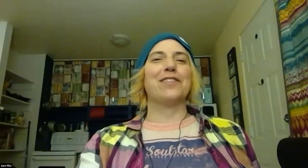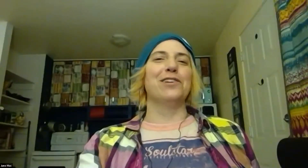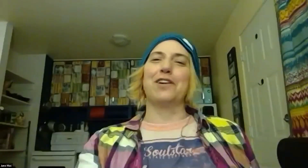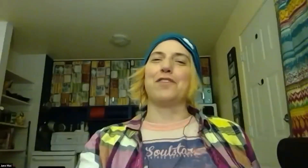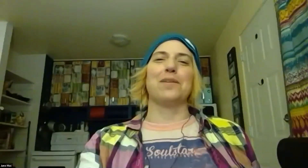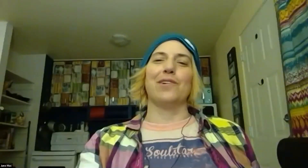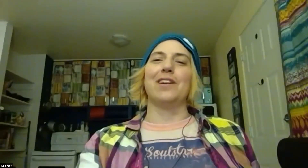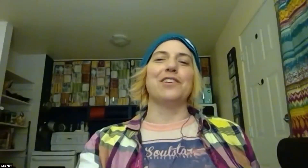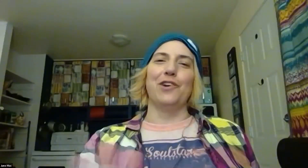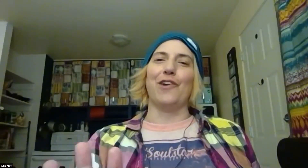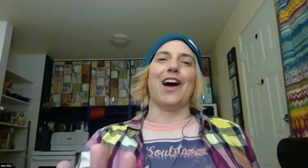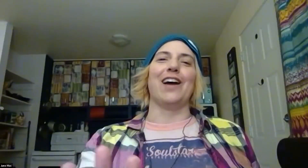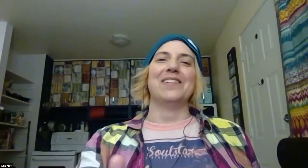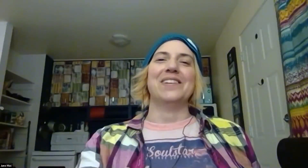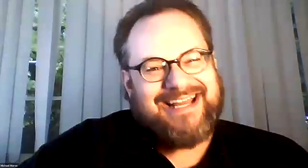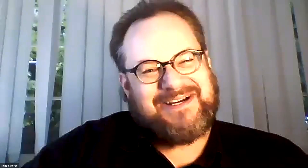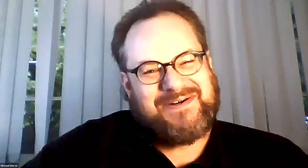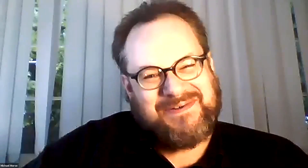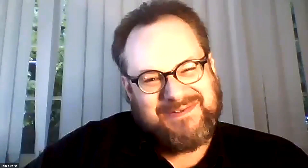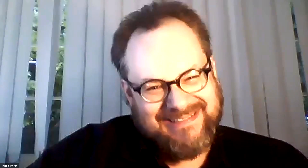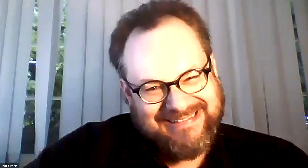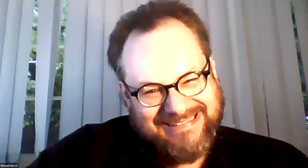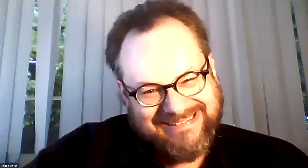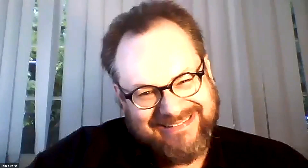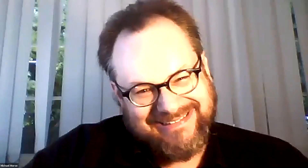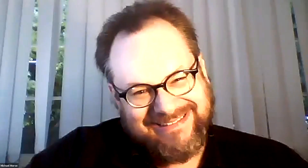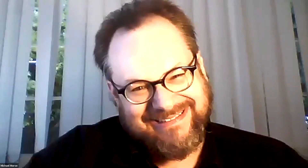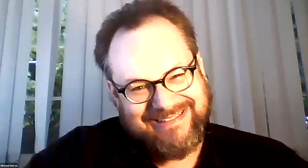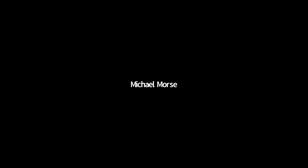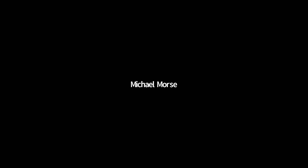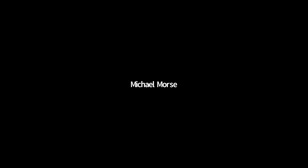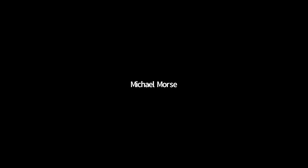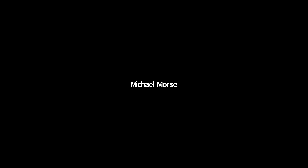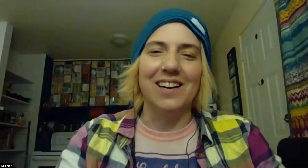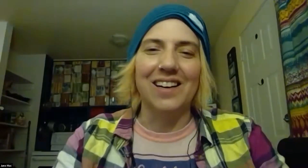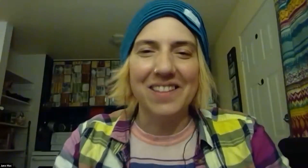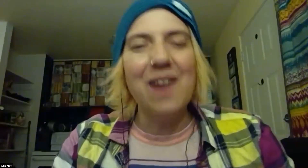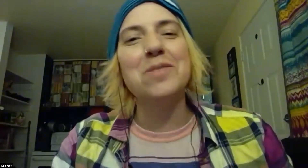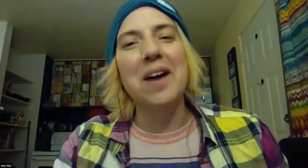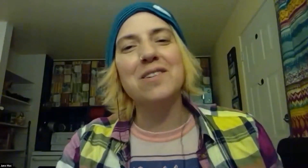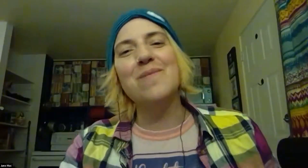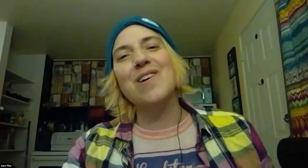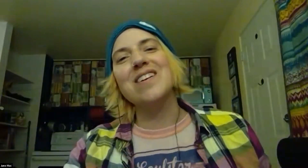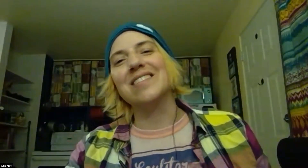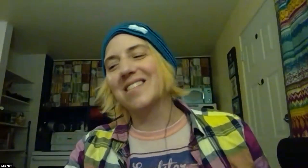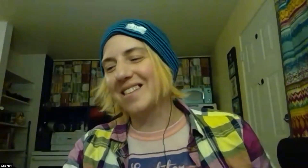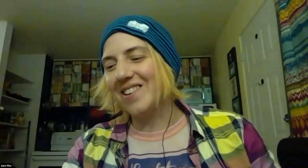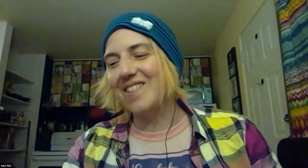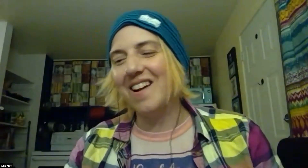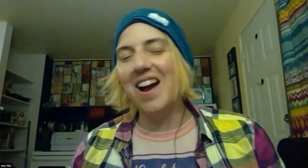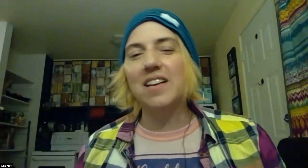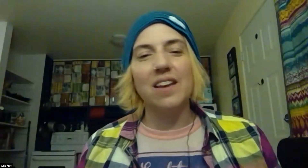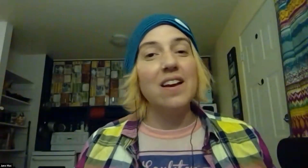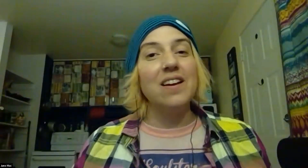Giving you the look for the burrito, you know that. I know. Because now I'm hungry. That was Michael Morse.